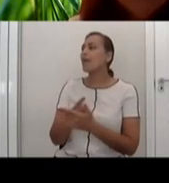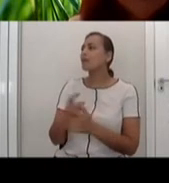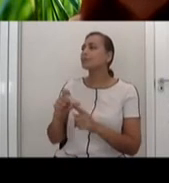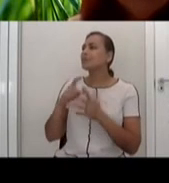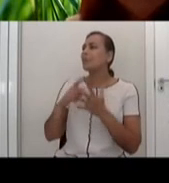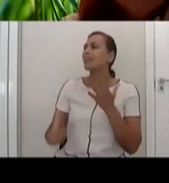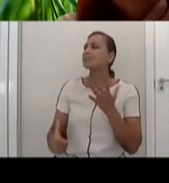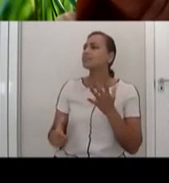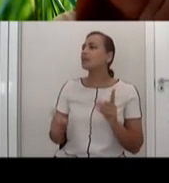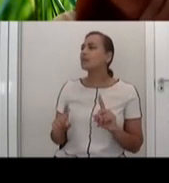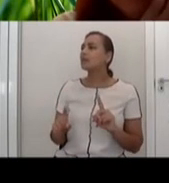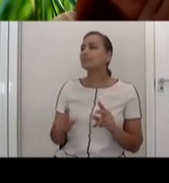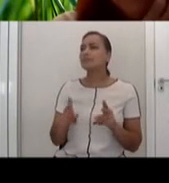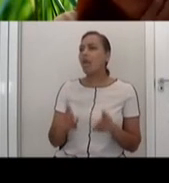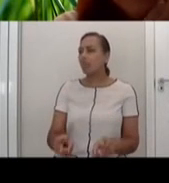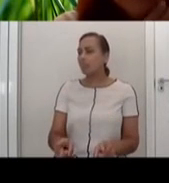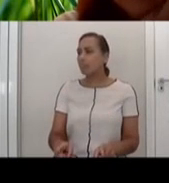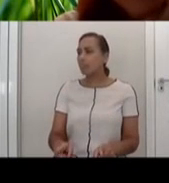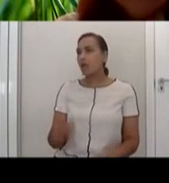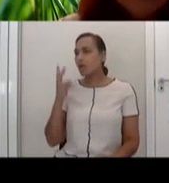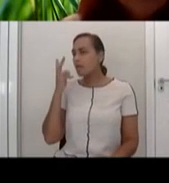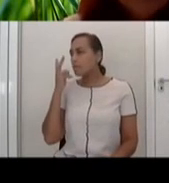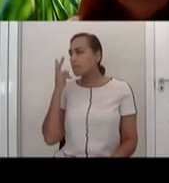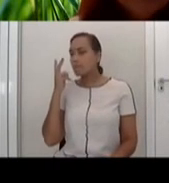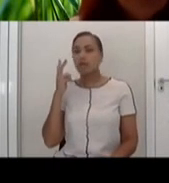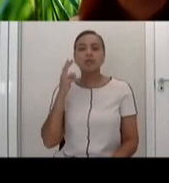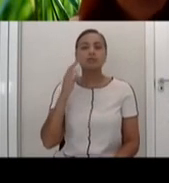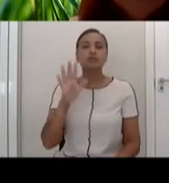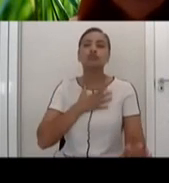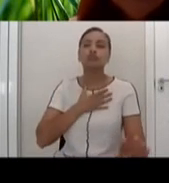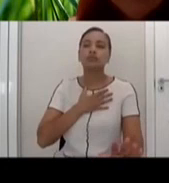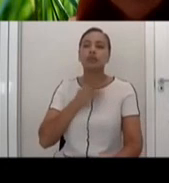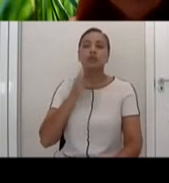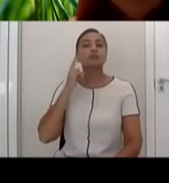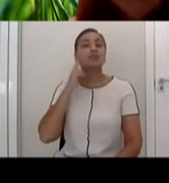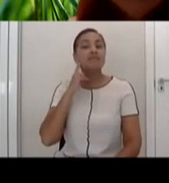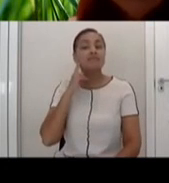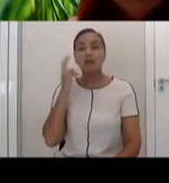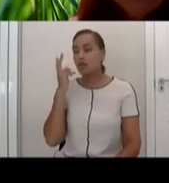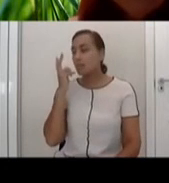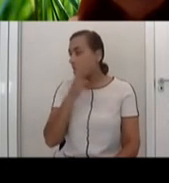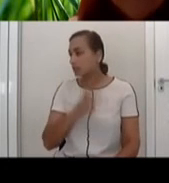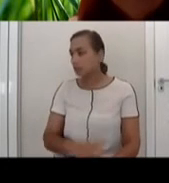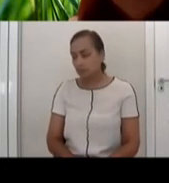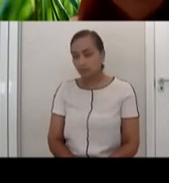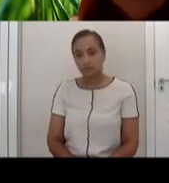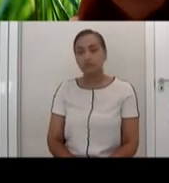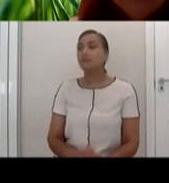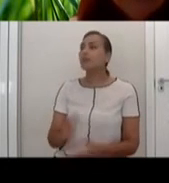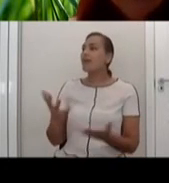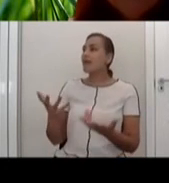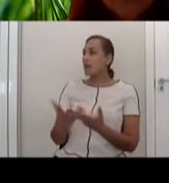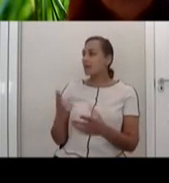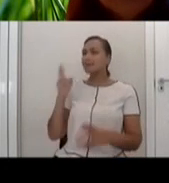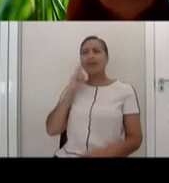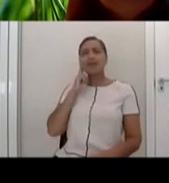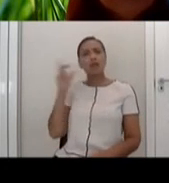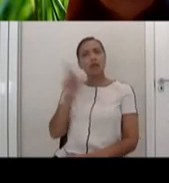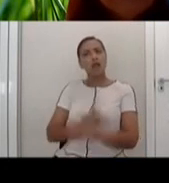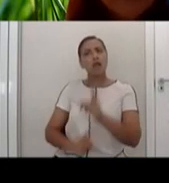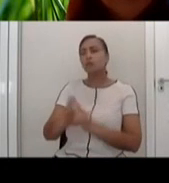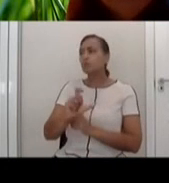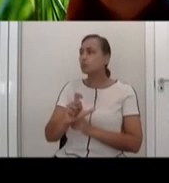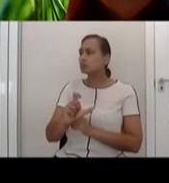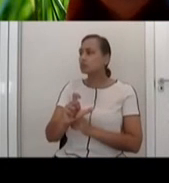question here around deaf and another one blind, but I'll take the deaf one first. What actions are being taken to ensure that the deaf community are getting